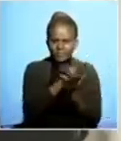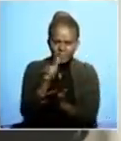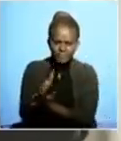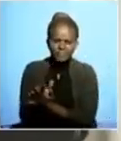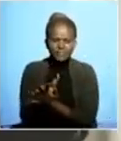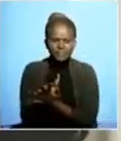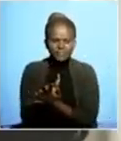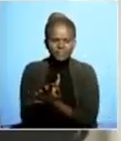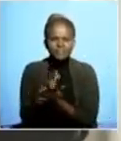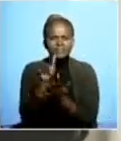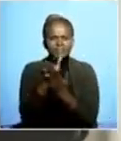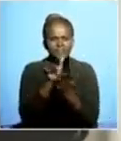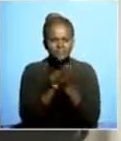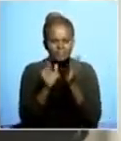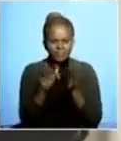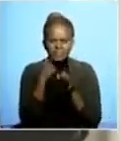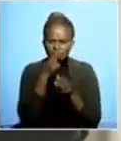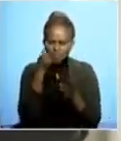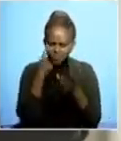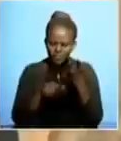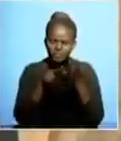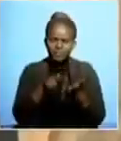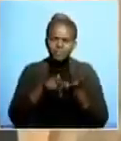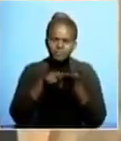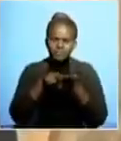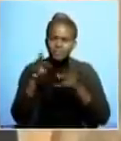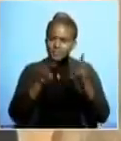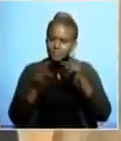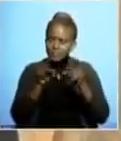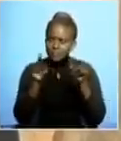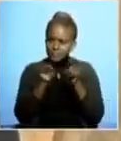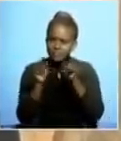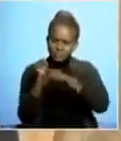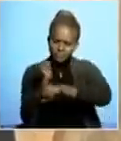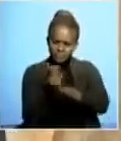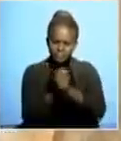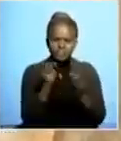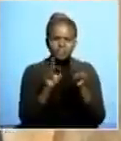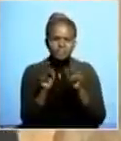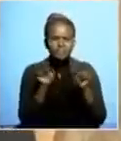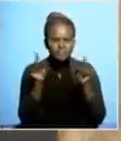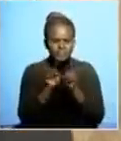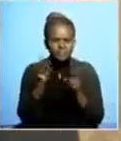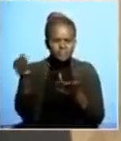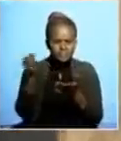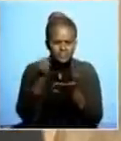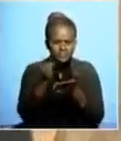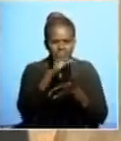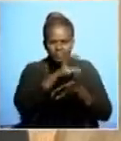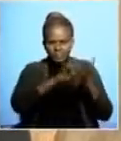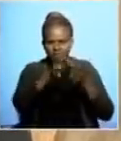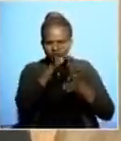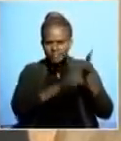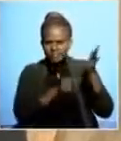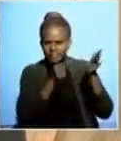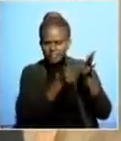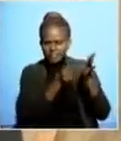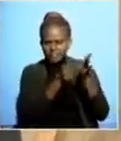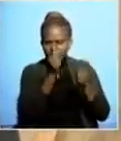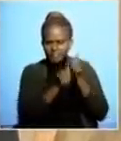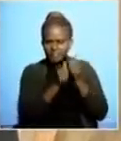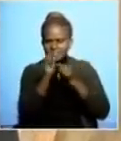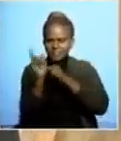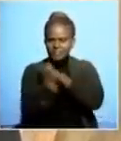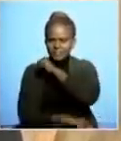the lawyers who are supposed to represent citizens and protect citizens, and putting clauses in there that are